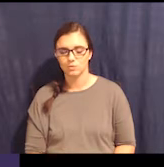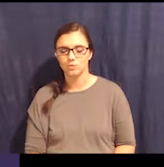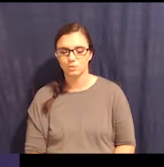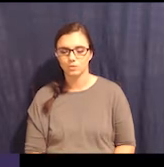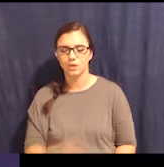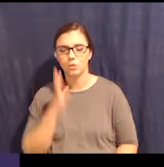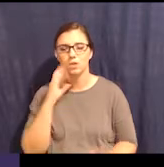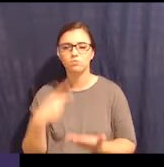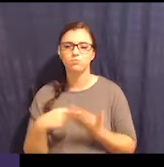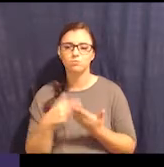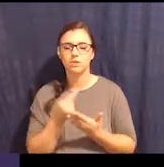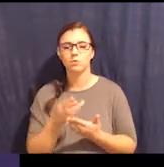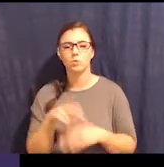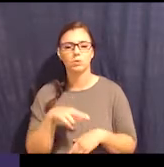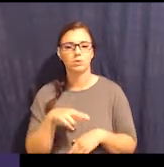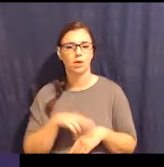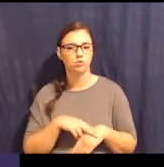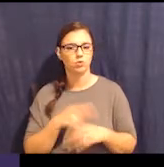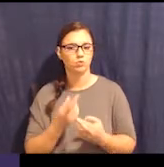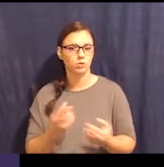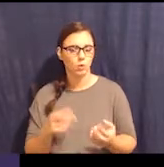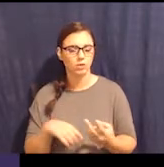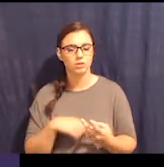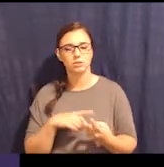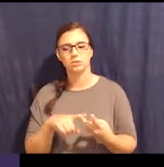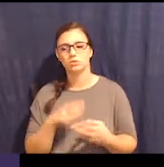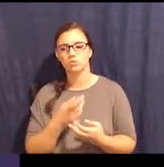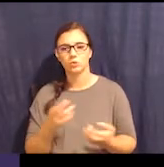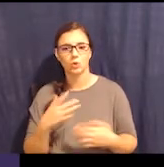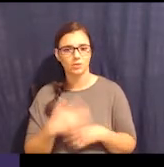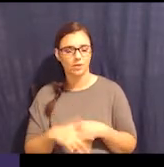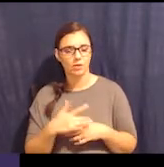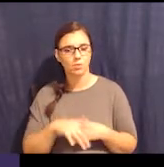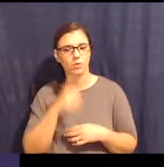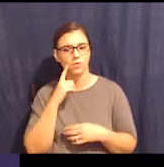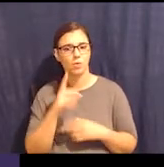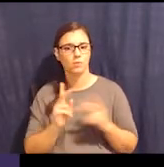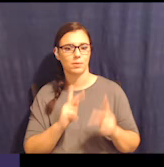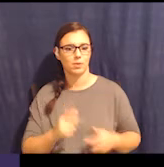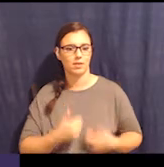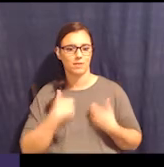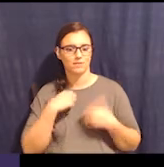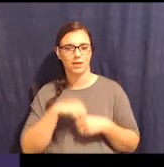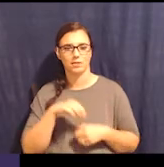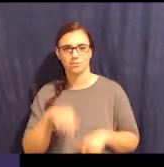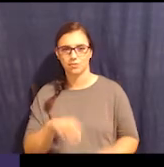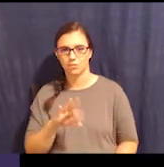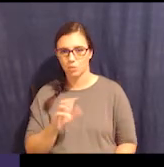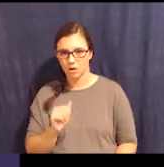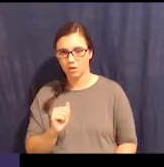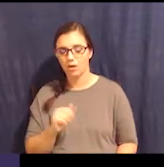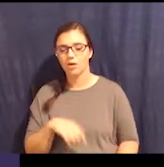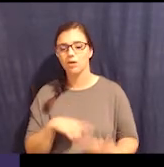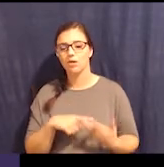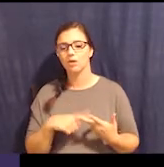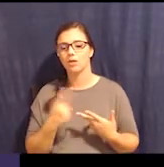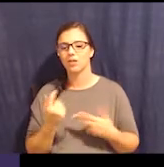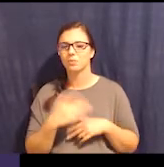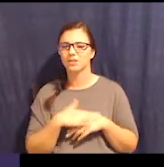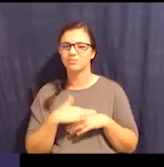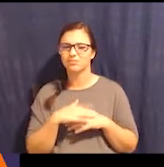that are available to residents of the state of Florida, and also talk a little bit about the services offered by Disability Rights